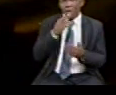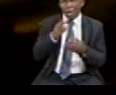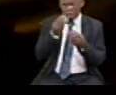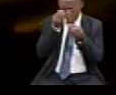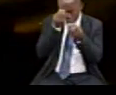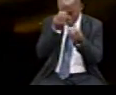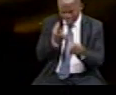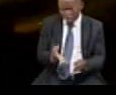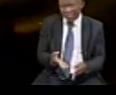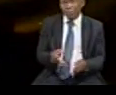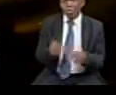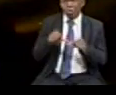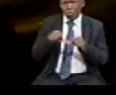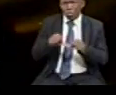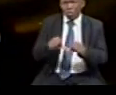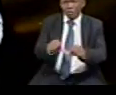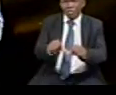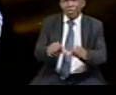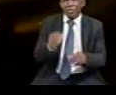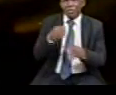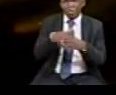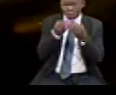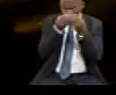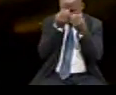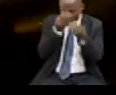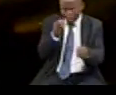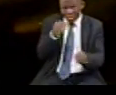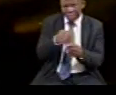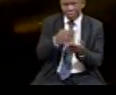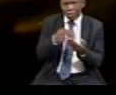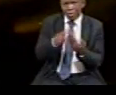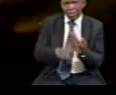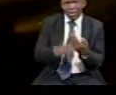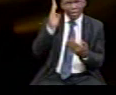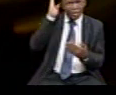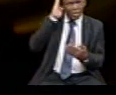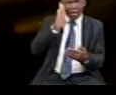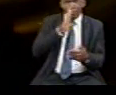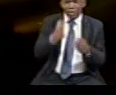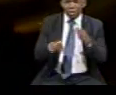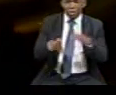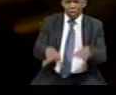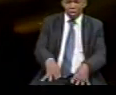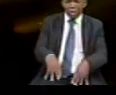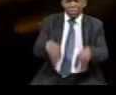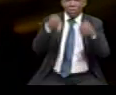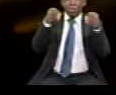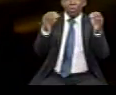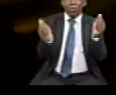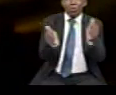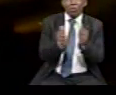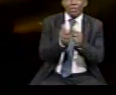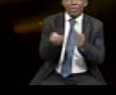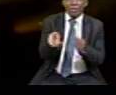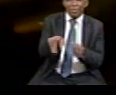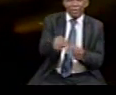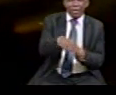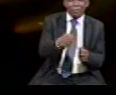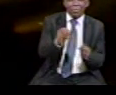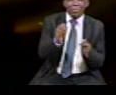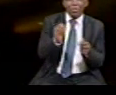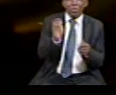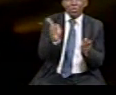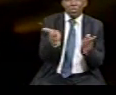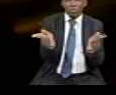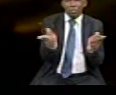obedience, remain in holiness. He said, "Remain, shall be caught up together with them in the cloud to meet the Lord in the air,